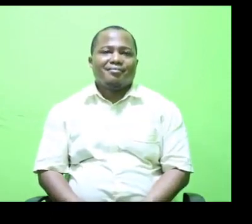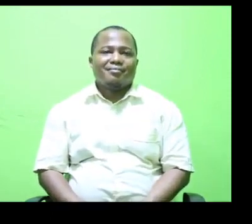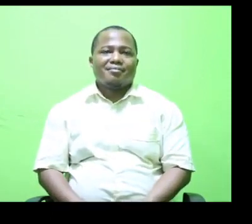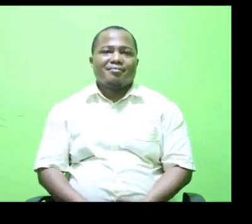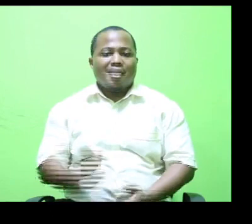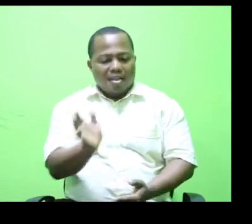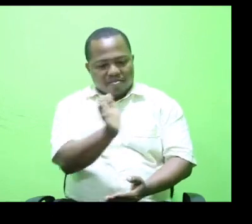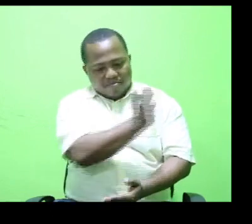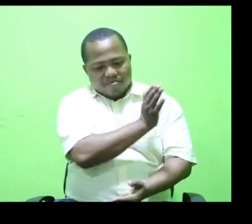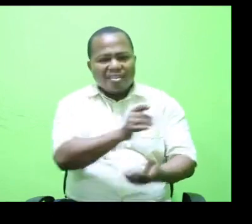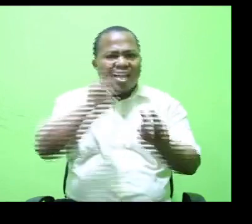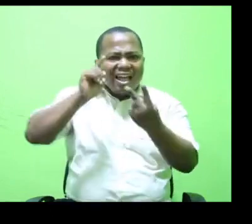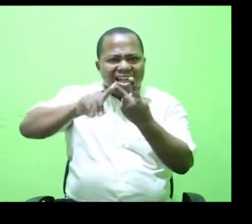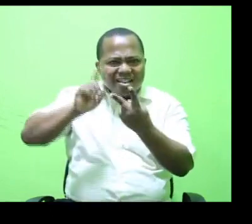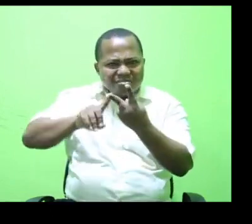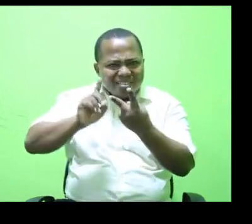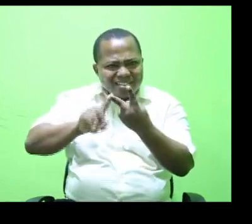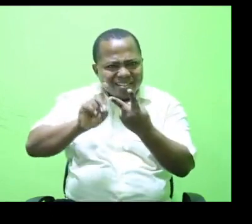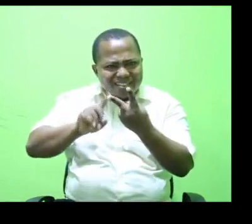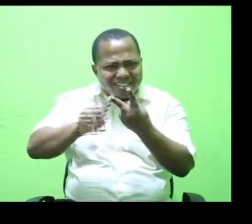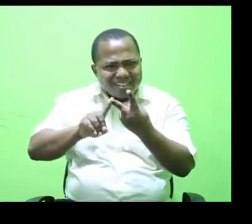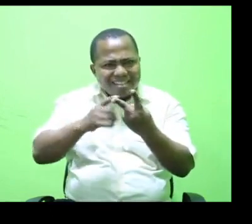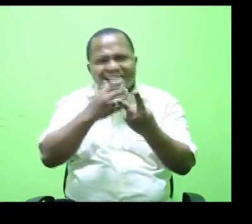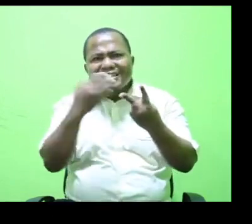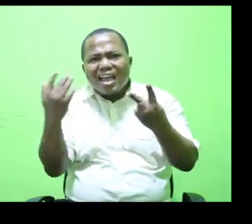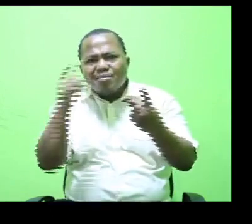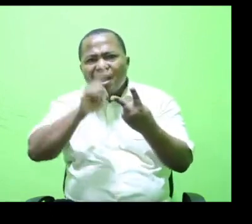And the second type is that